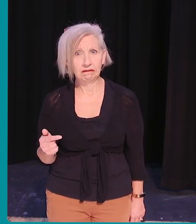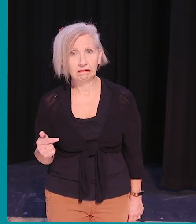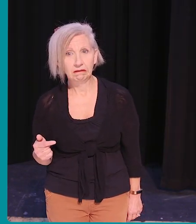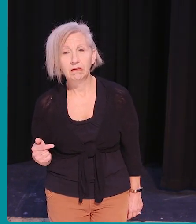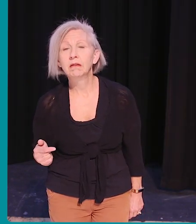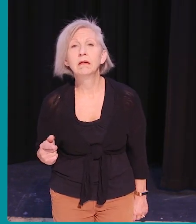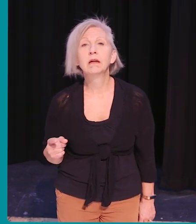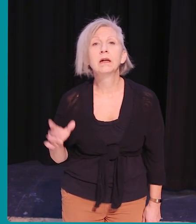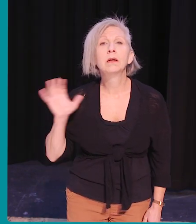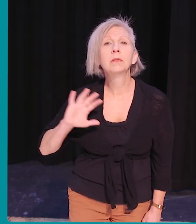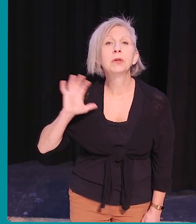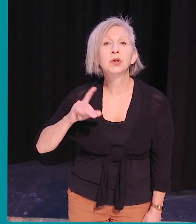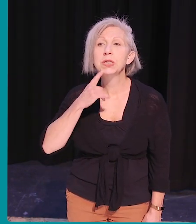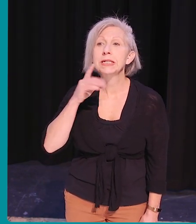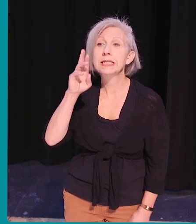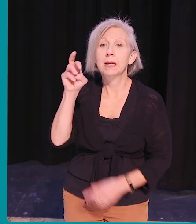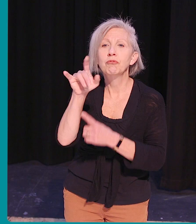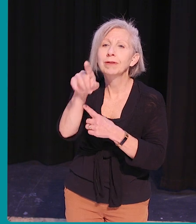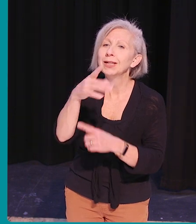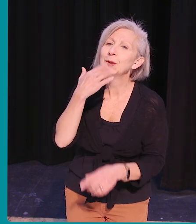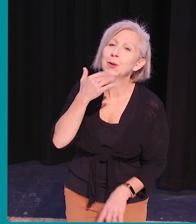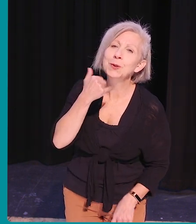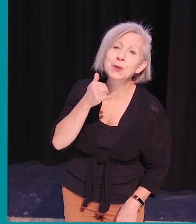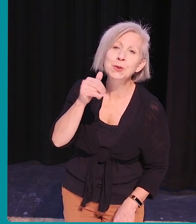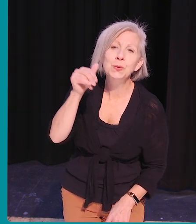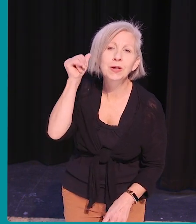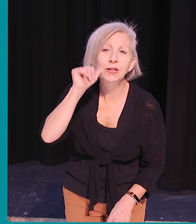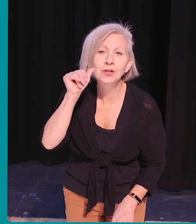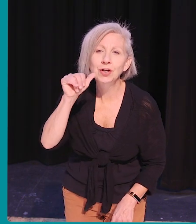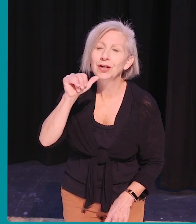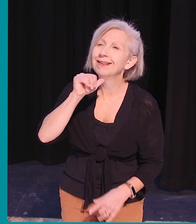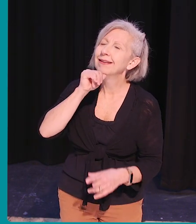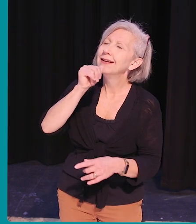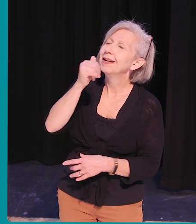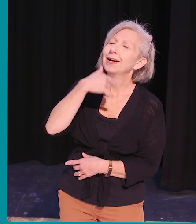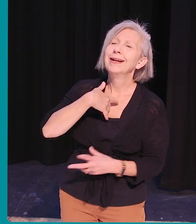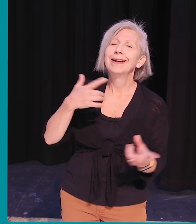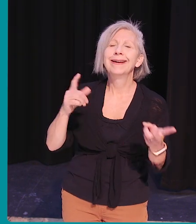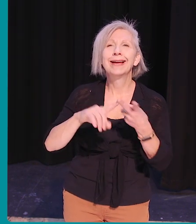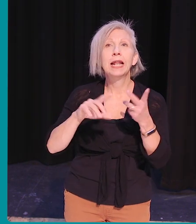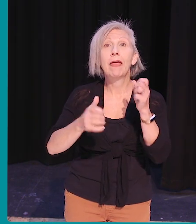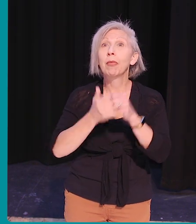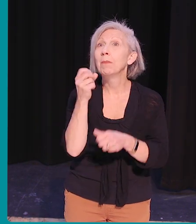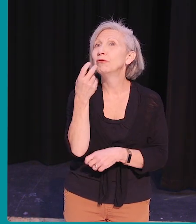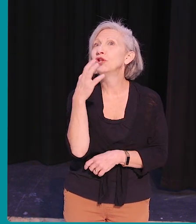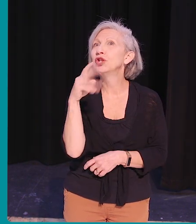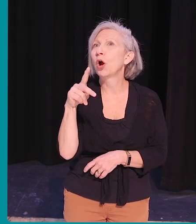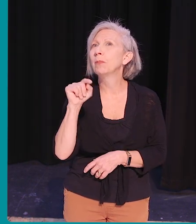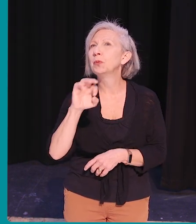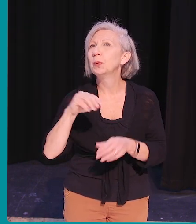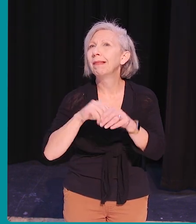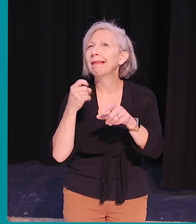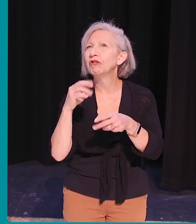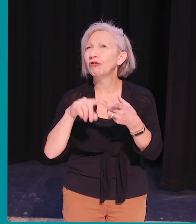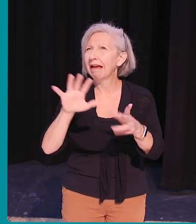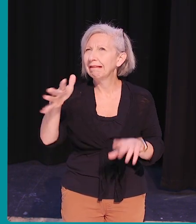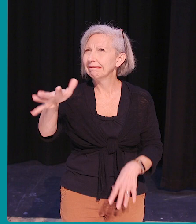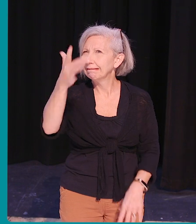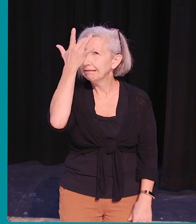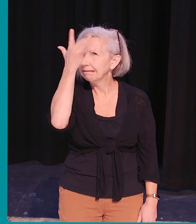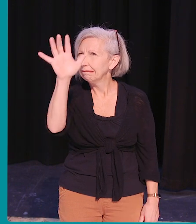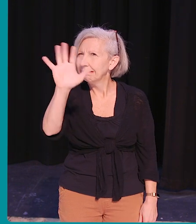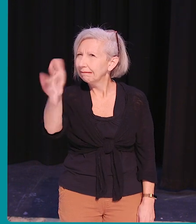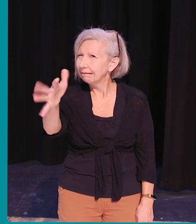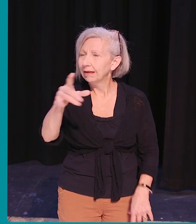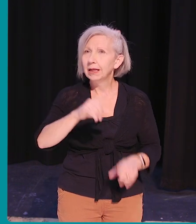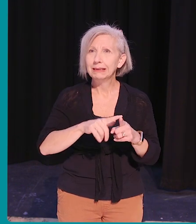We used to be able to say to Brittany, Brittany, you're a sweet soul. You're not the sharpest saw in the shed, but you're a sweet soul. And even if you barely made it out of high